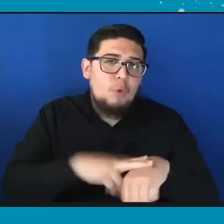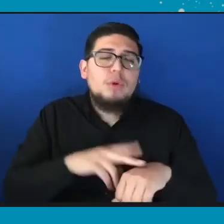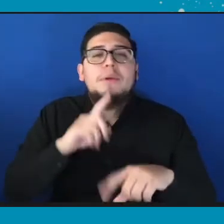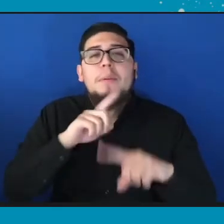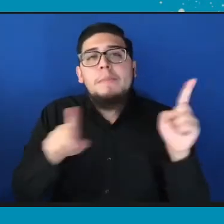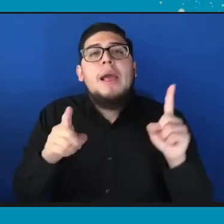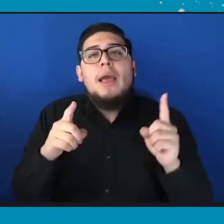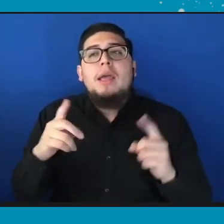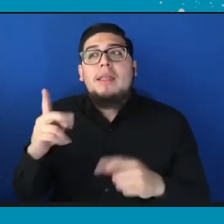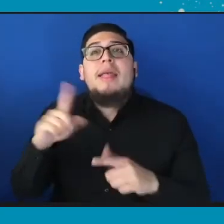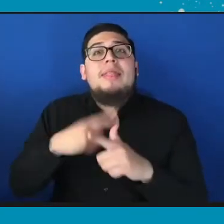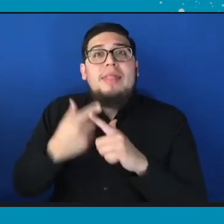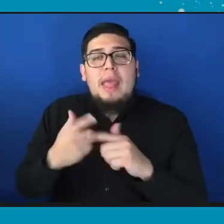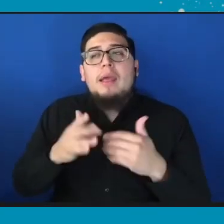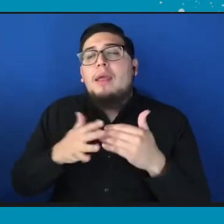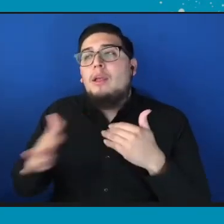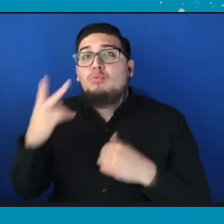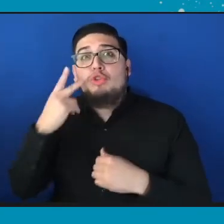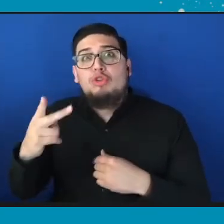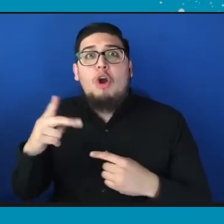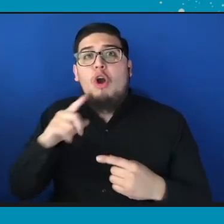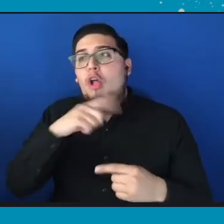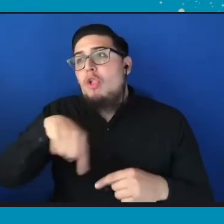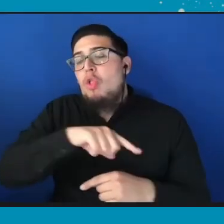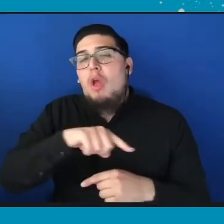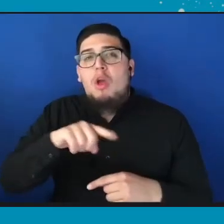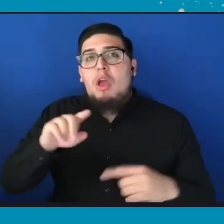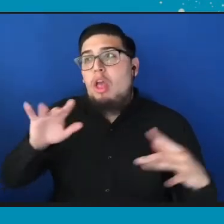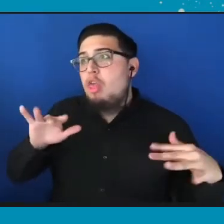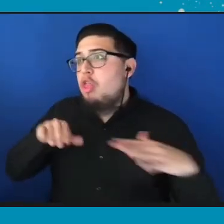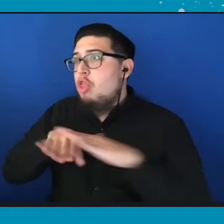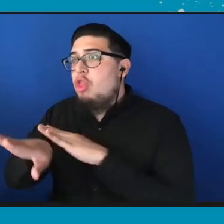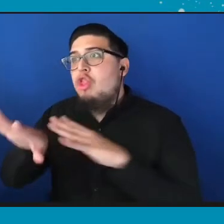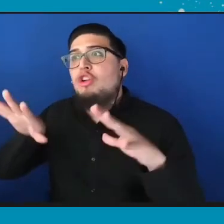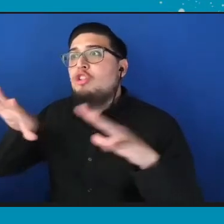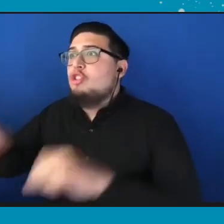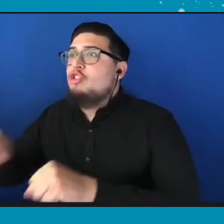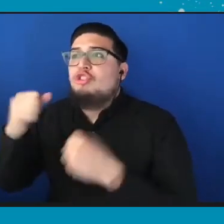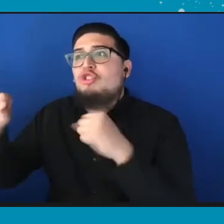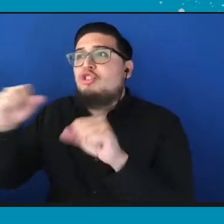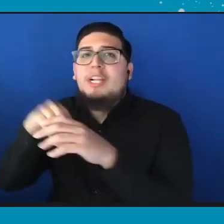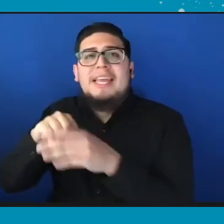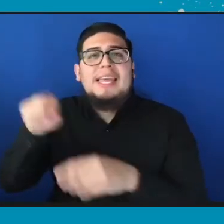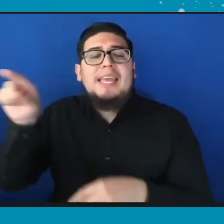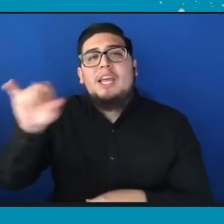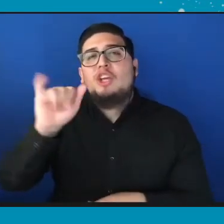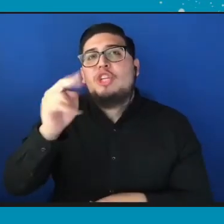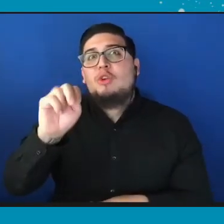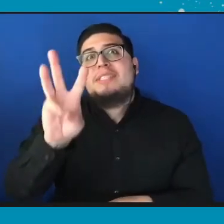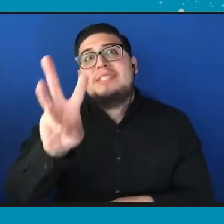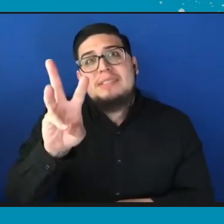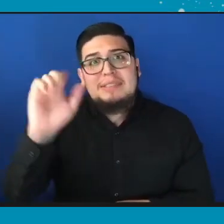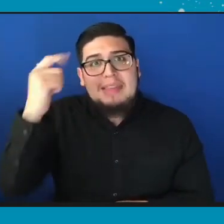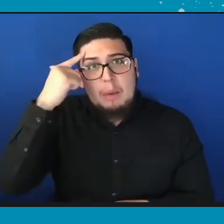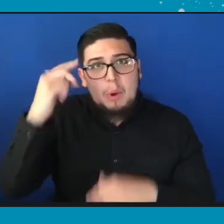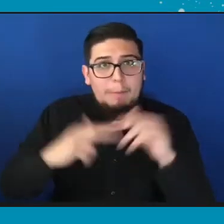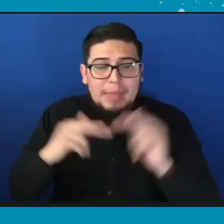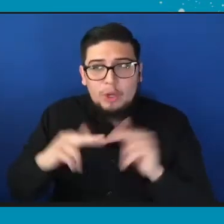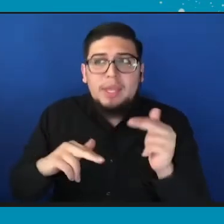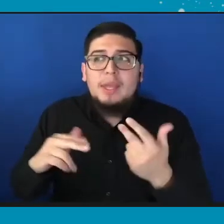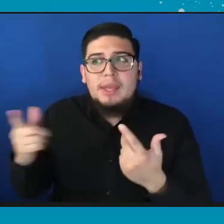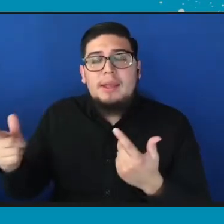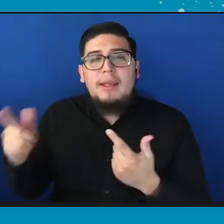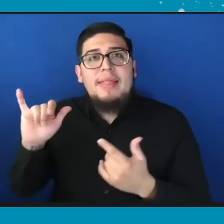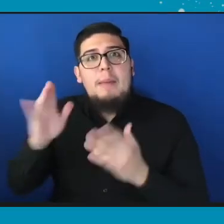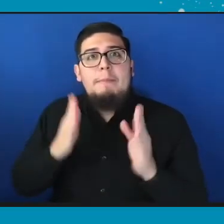insurrection, what happened with the insurrection, and Council for National Policy was involved in organizing that rally as well. The funders are